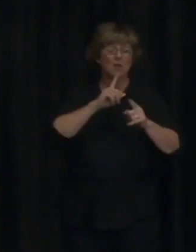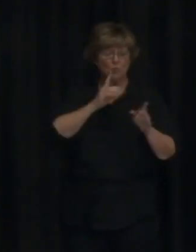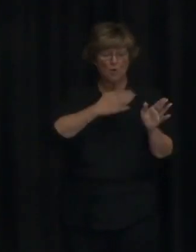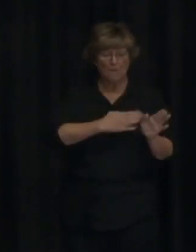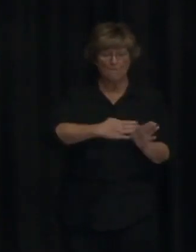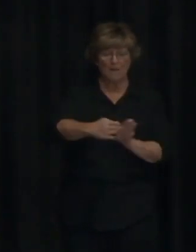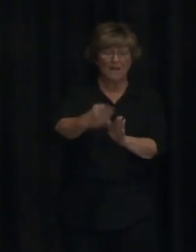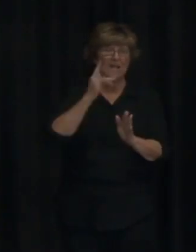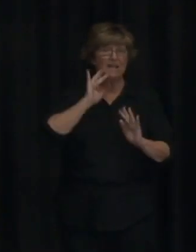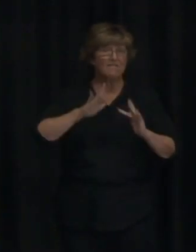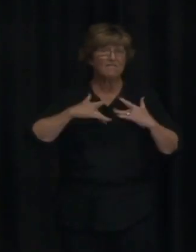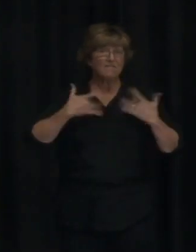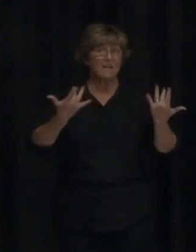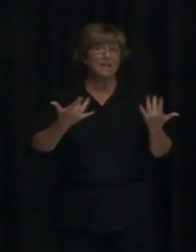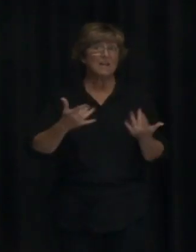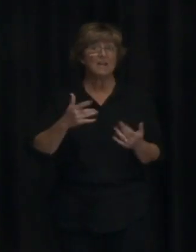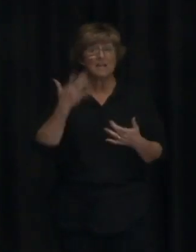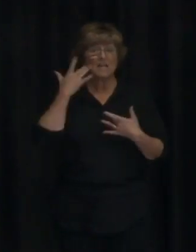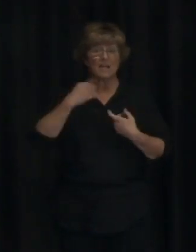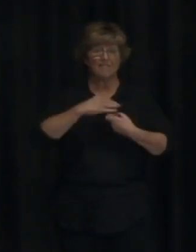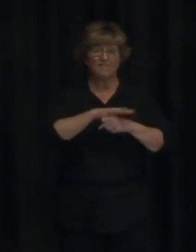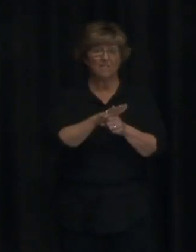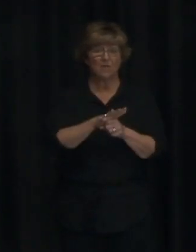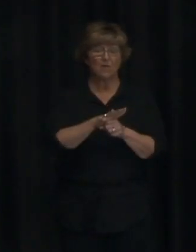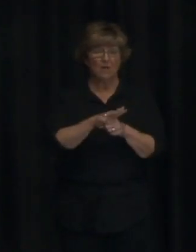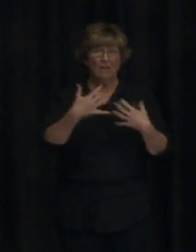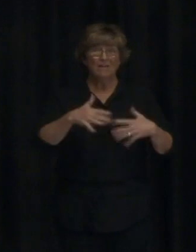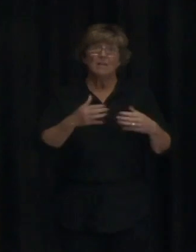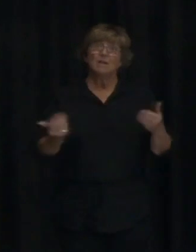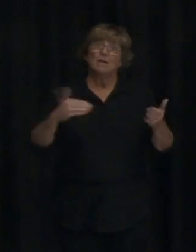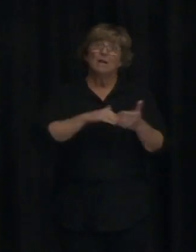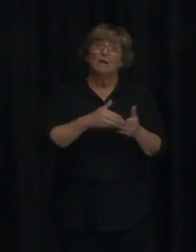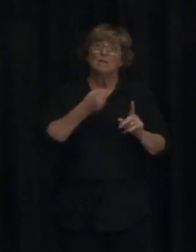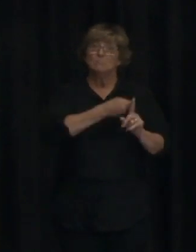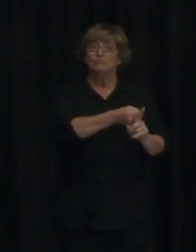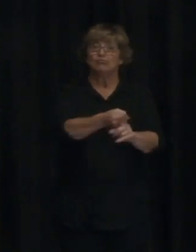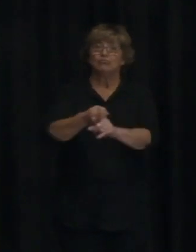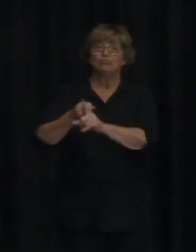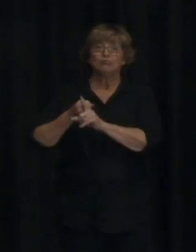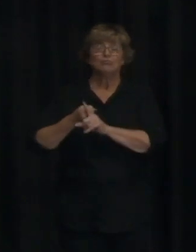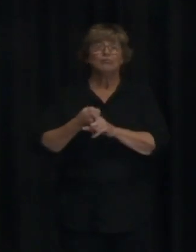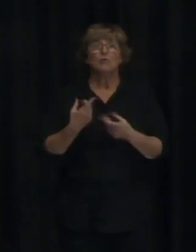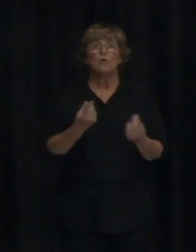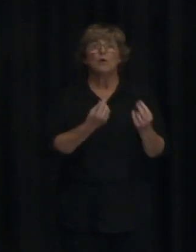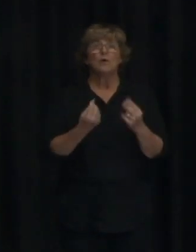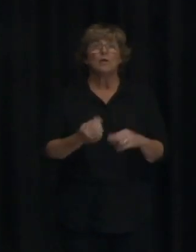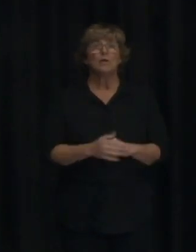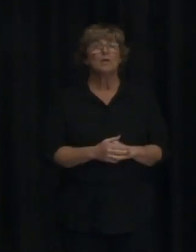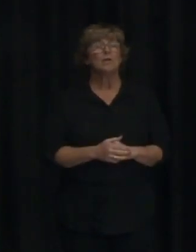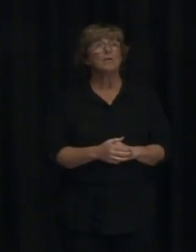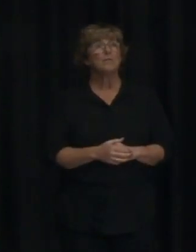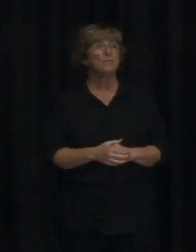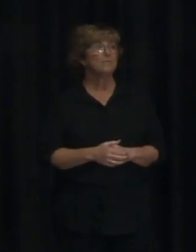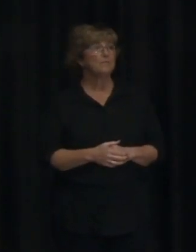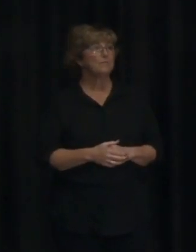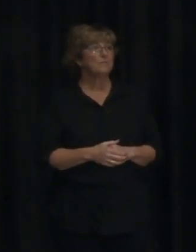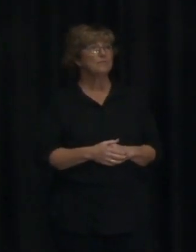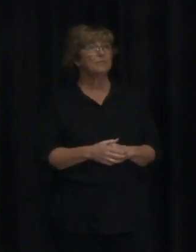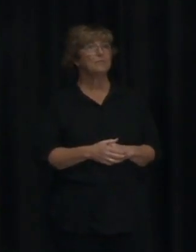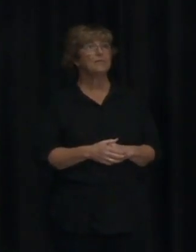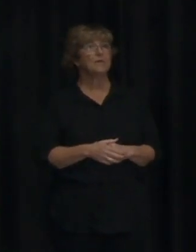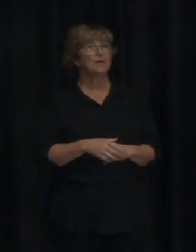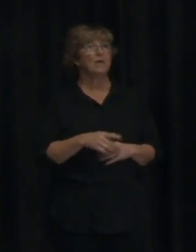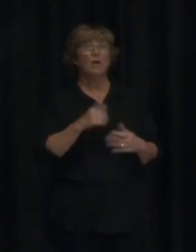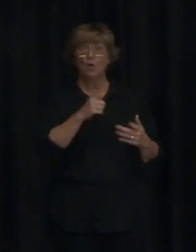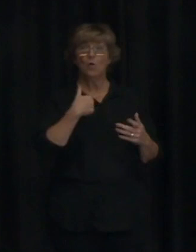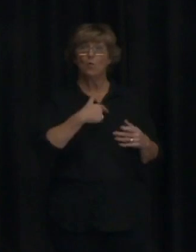the event that COVID-19 becomes widespread again in communities across the state? Yeah, I mean, look, no one's ideological about any of